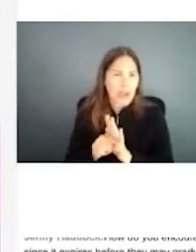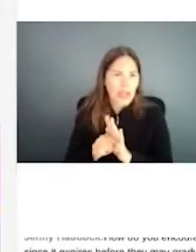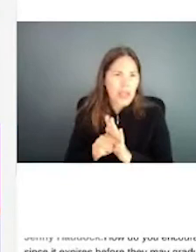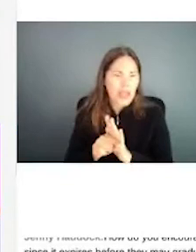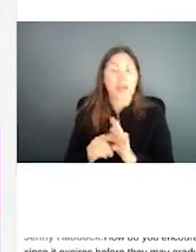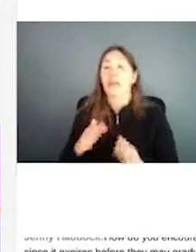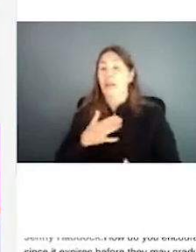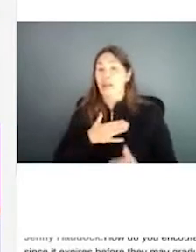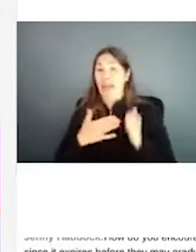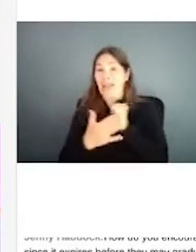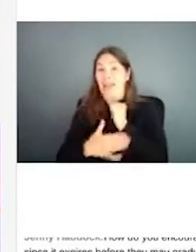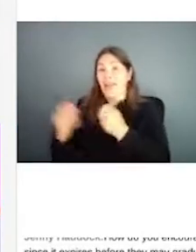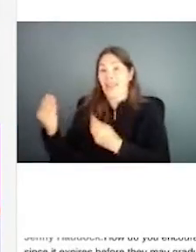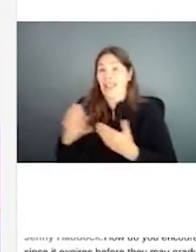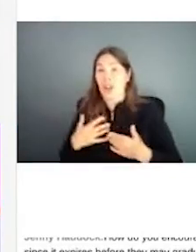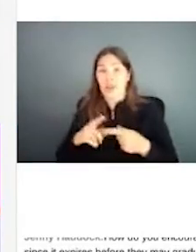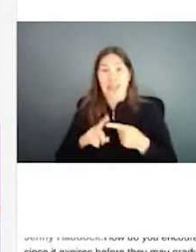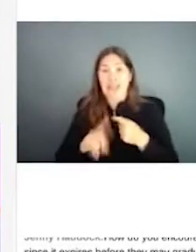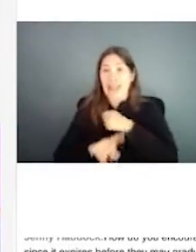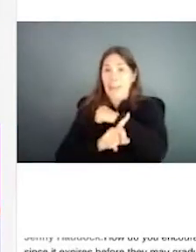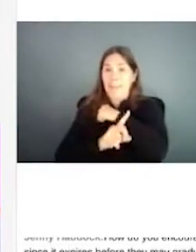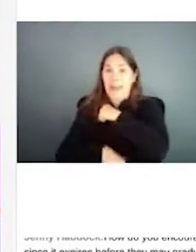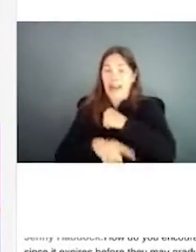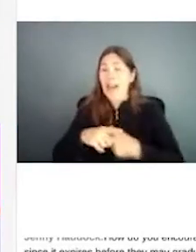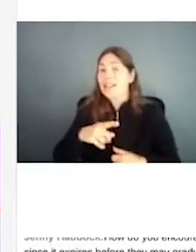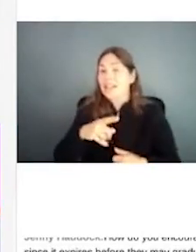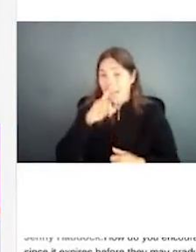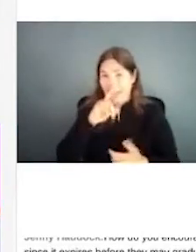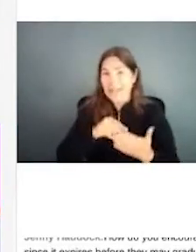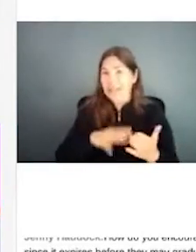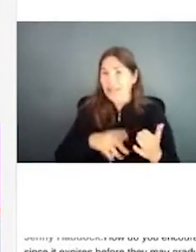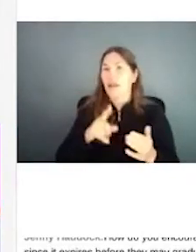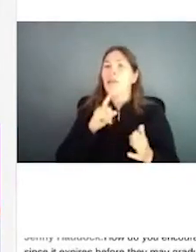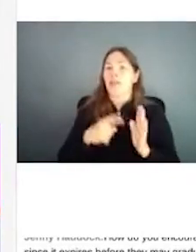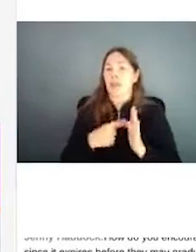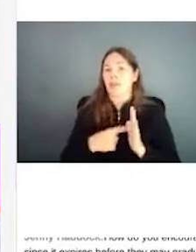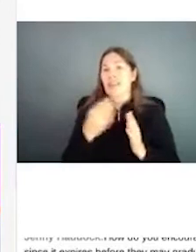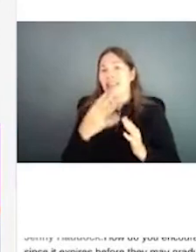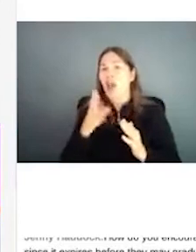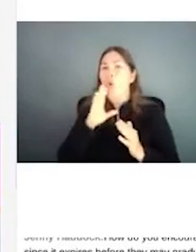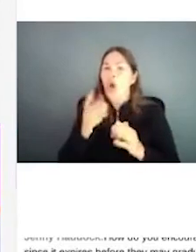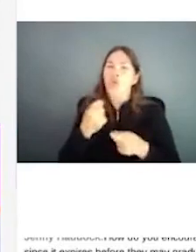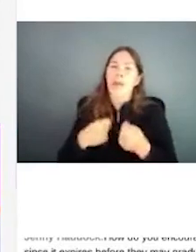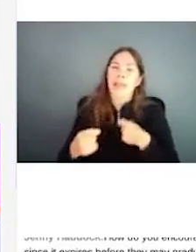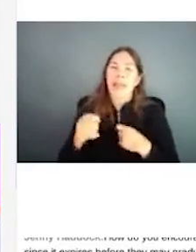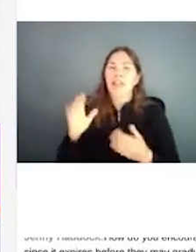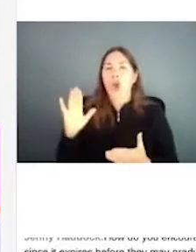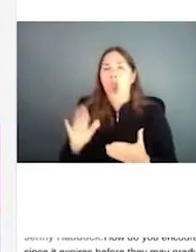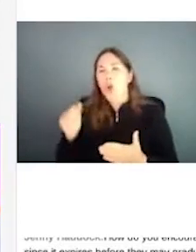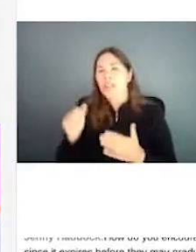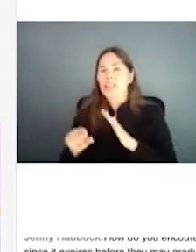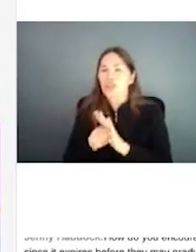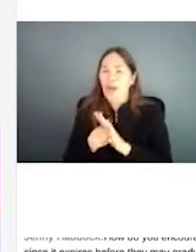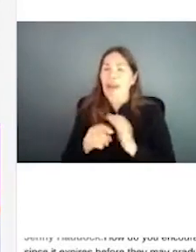my county, we've been told that it can't penalize the kids, but yes, sometimes I'll say it will replace a lowest grade,